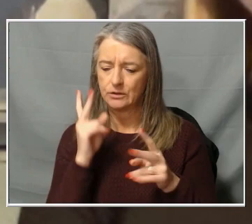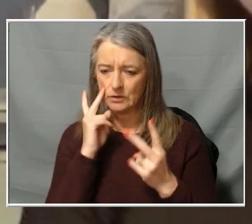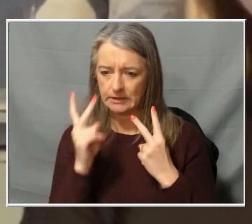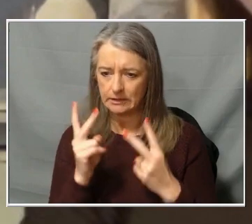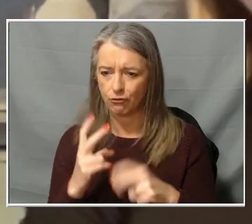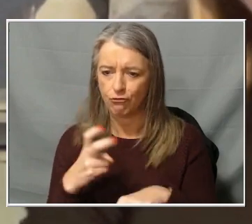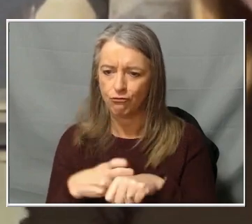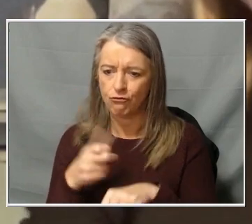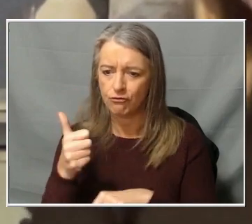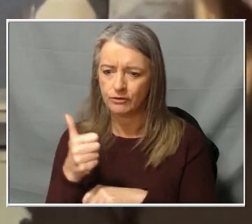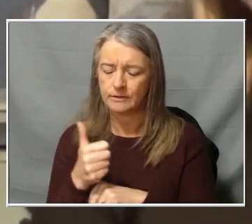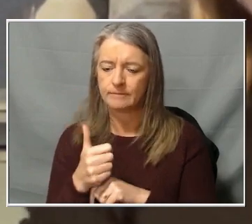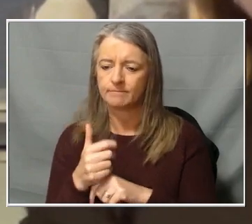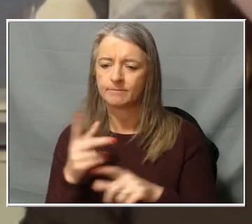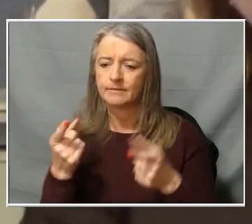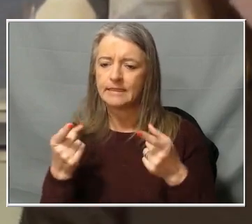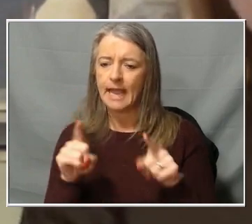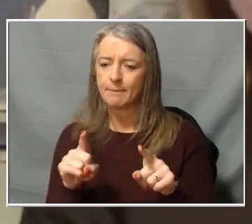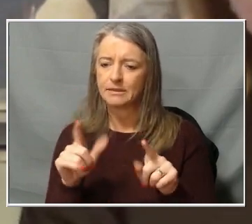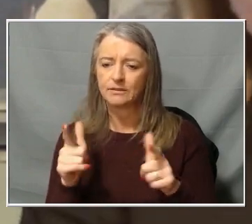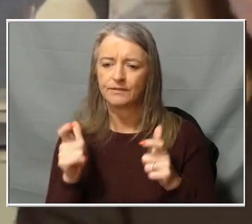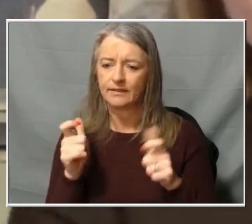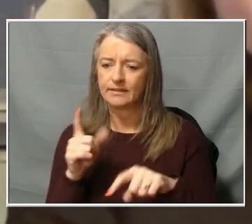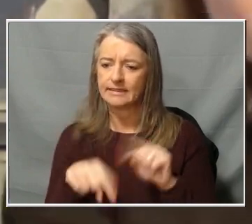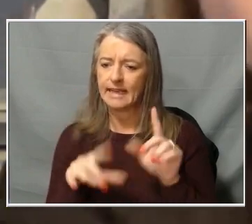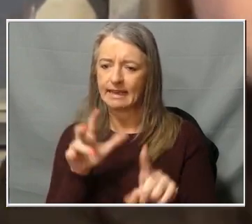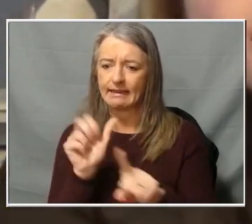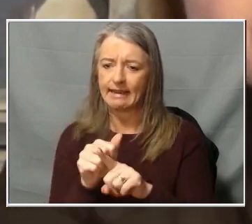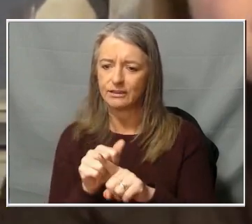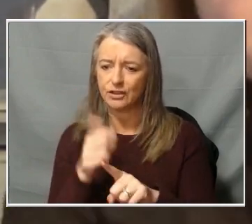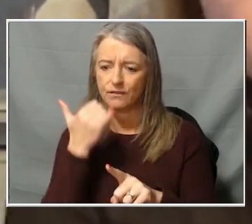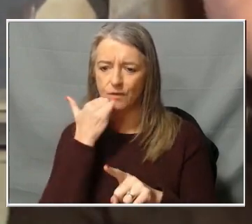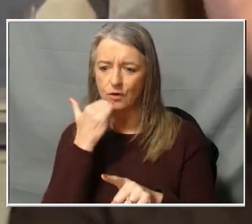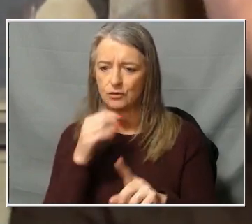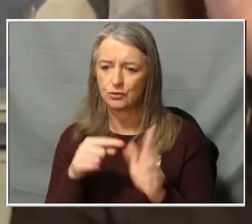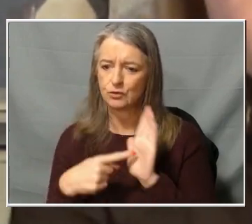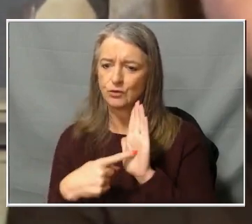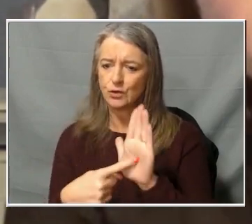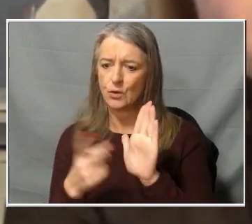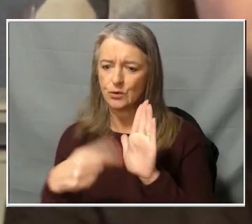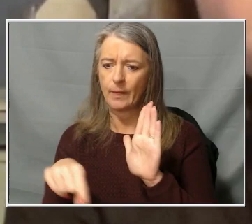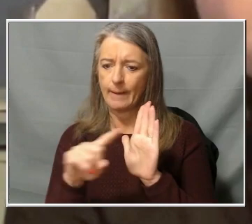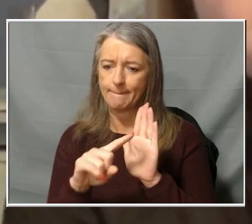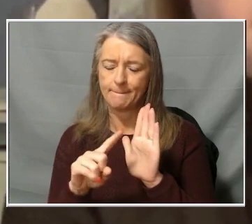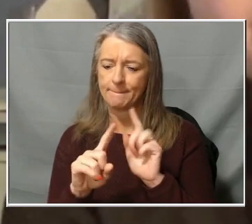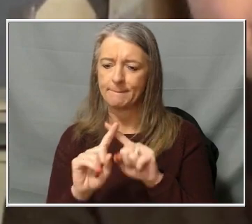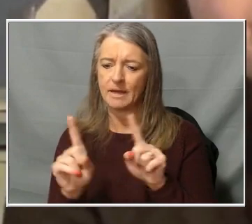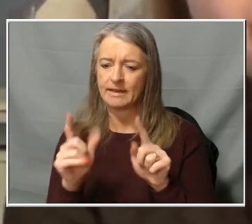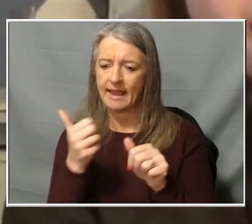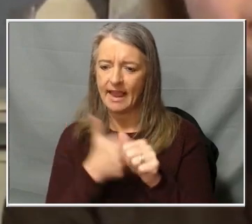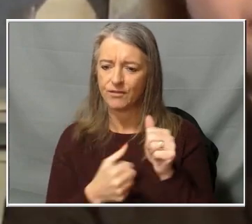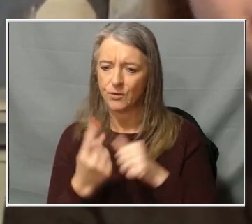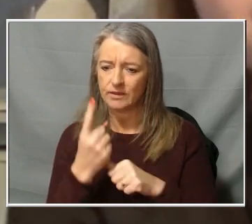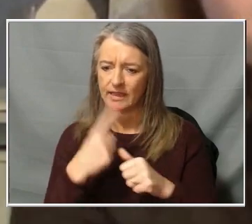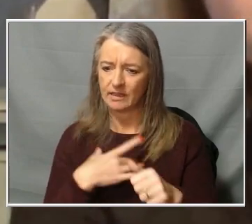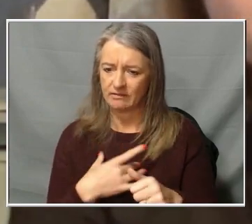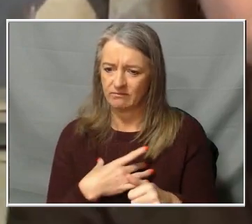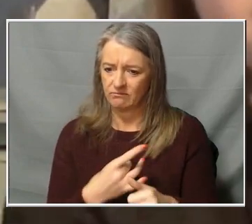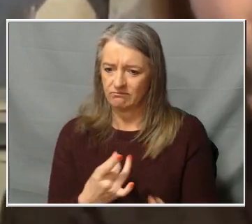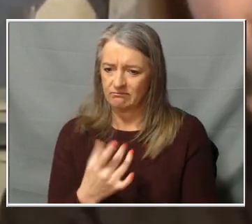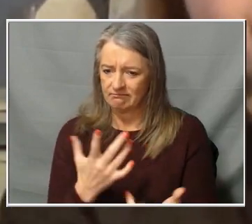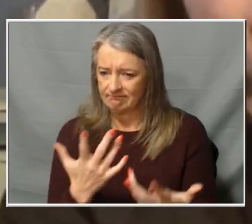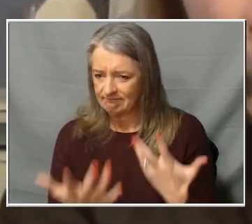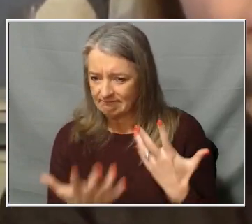even harder. And it happened so fast I couldn't catch it on my phone to show it to them. And everyone's like, we don't know what that